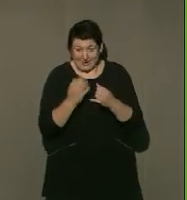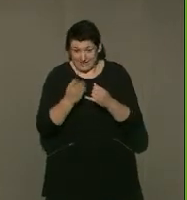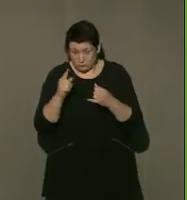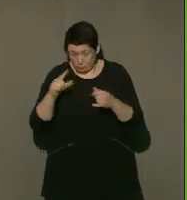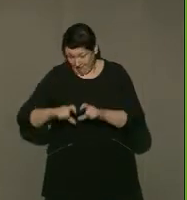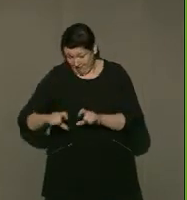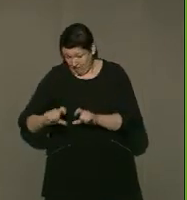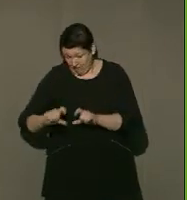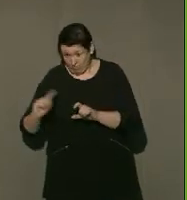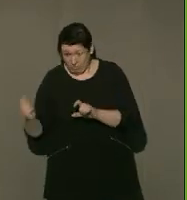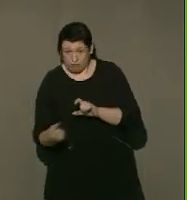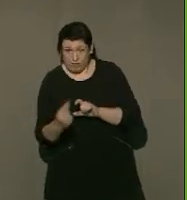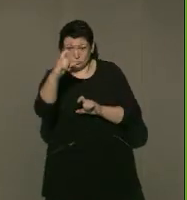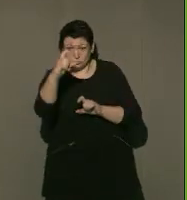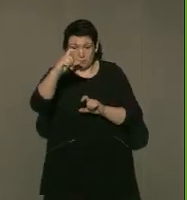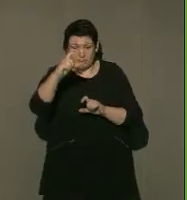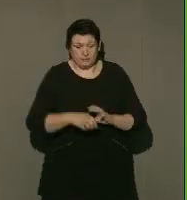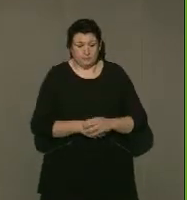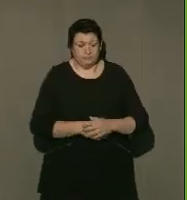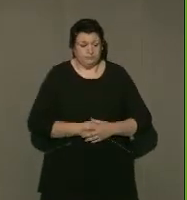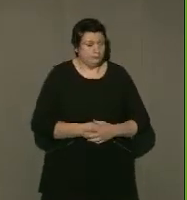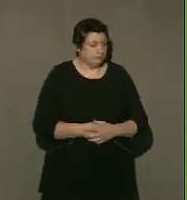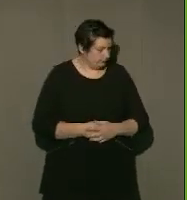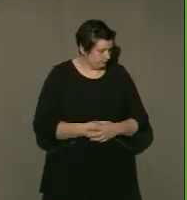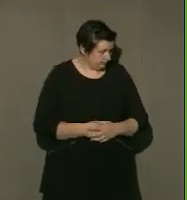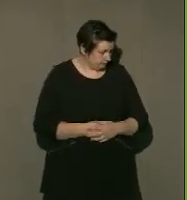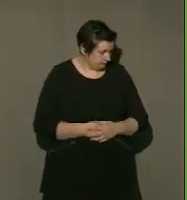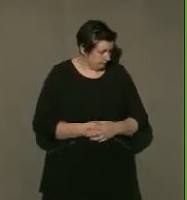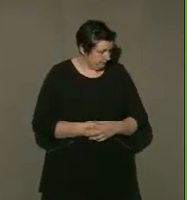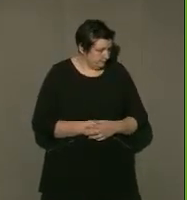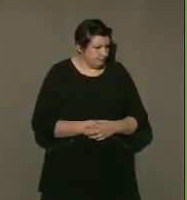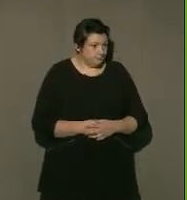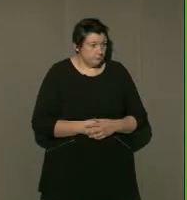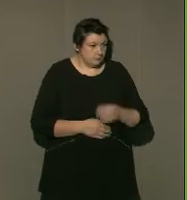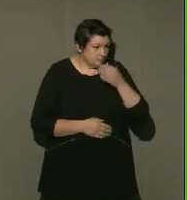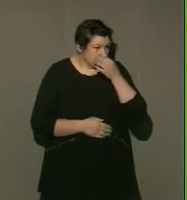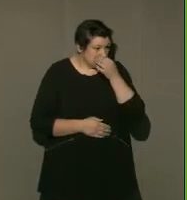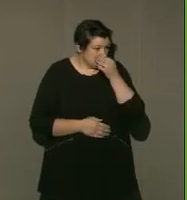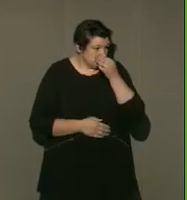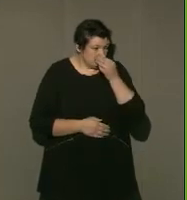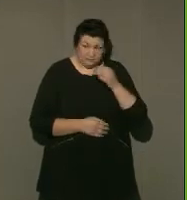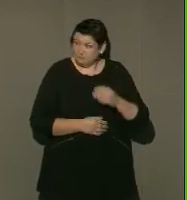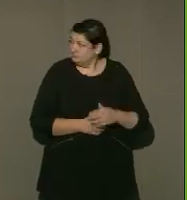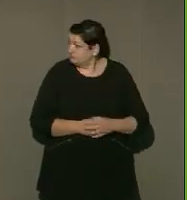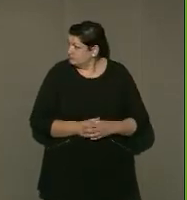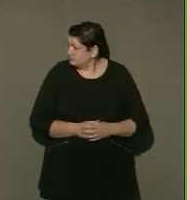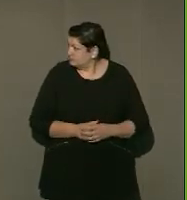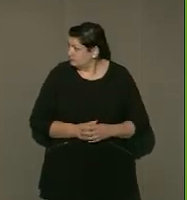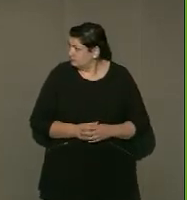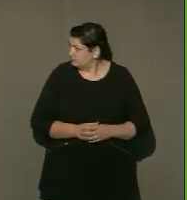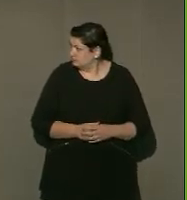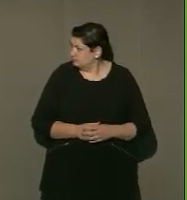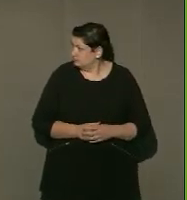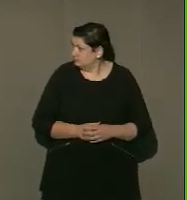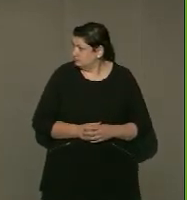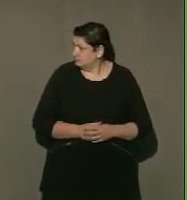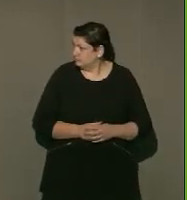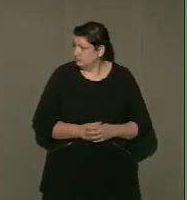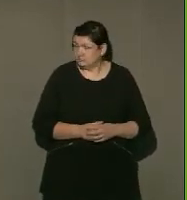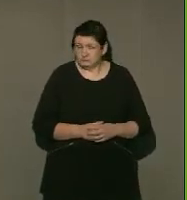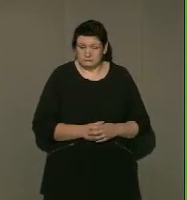3 that continues onto the top of page 4. Okay, Doug, would you like to speak to your